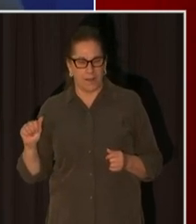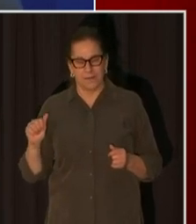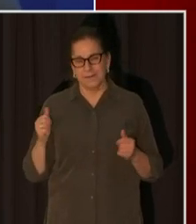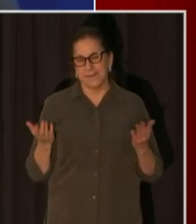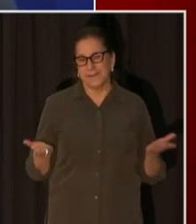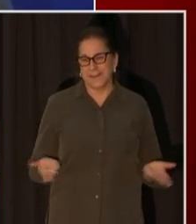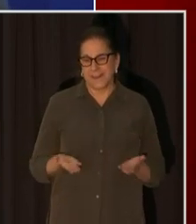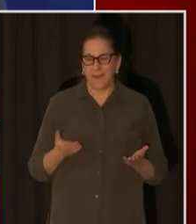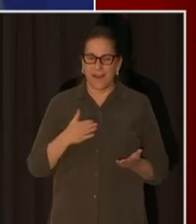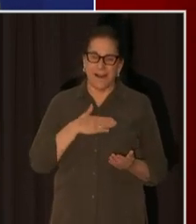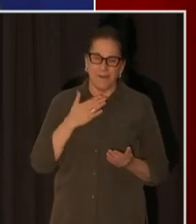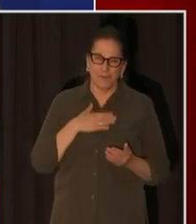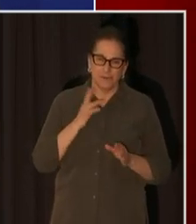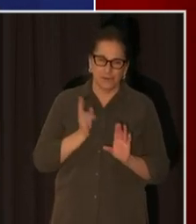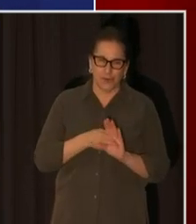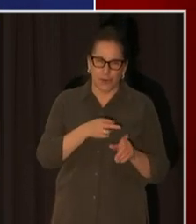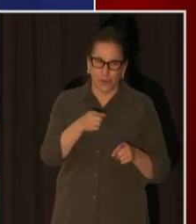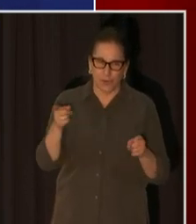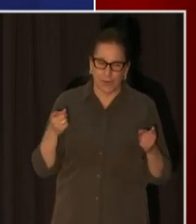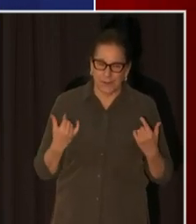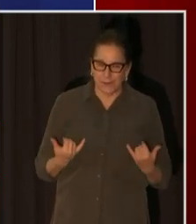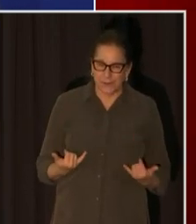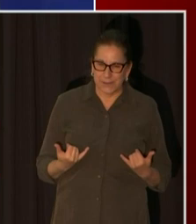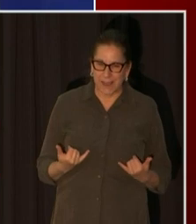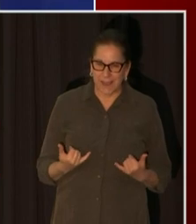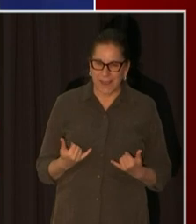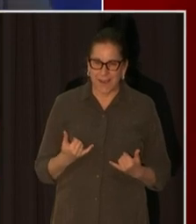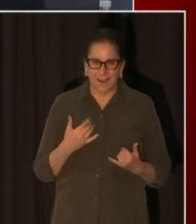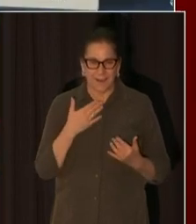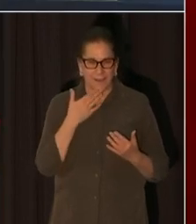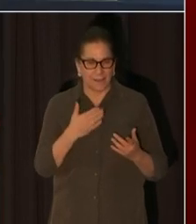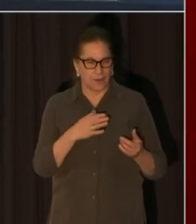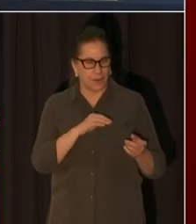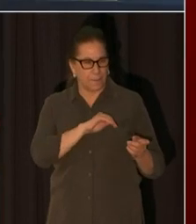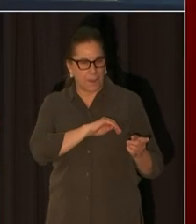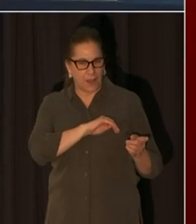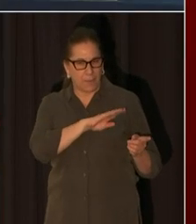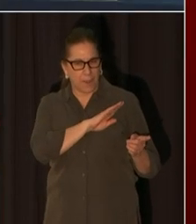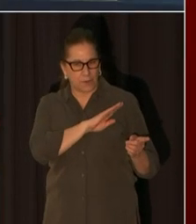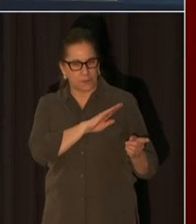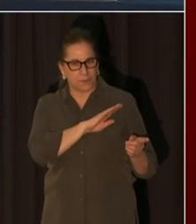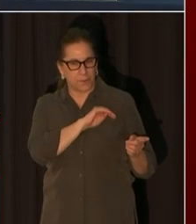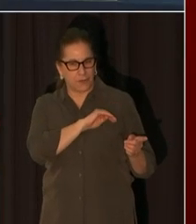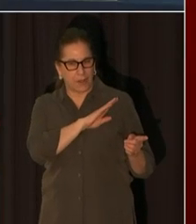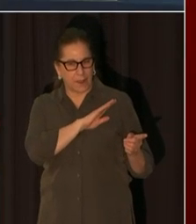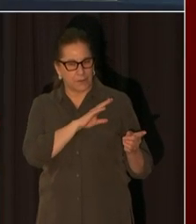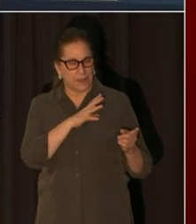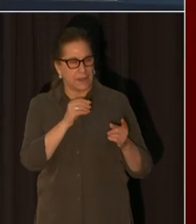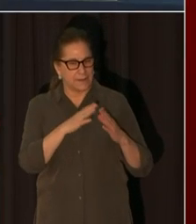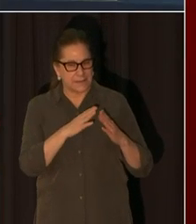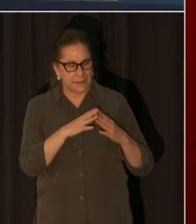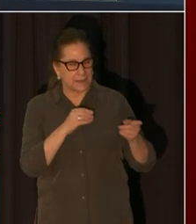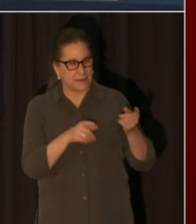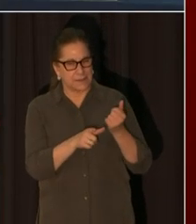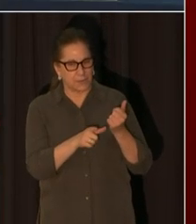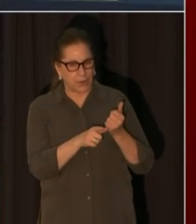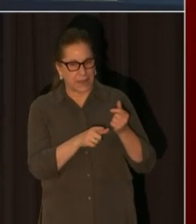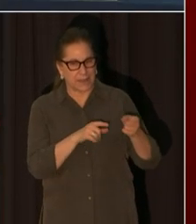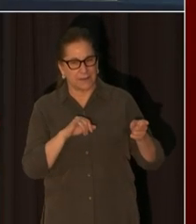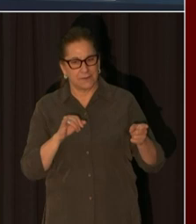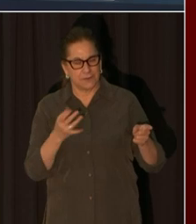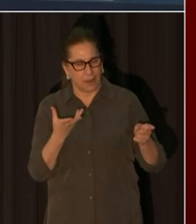So you want to talk a little bit about the Mayor's Office of African American Affairs, what it does, and how it's helped African American community. Yes,